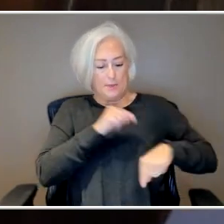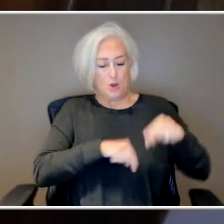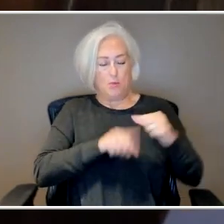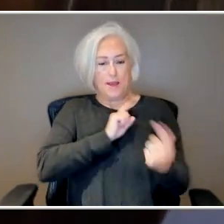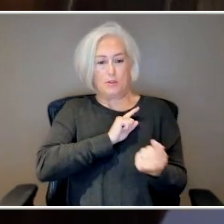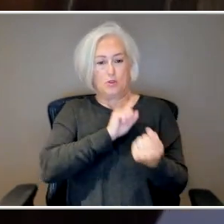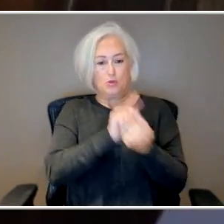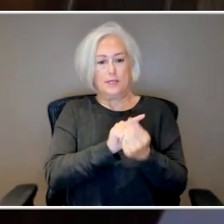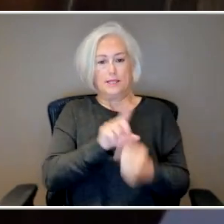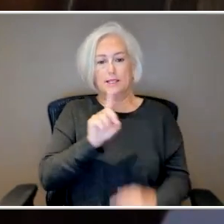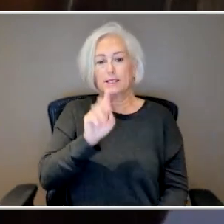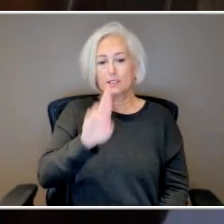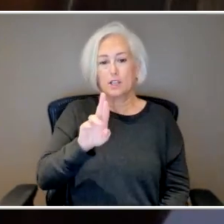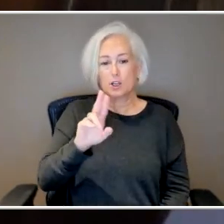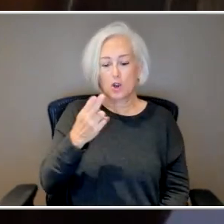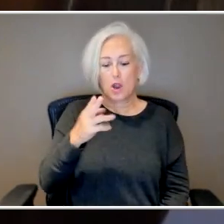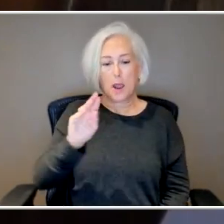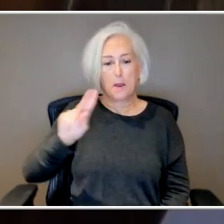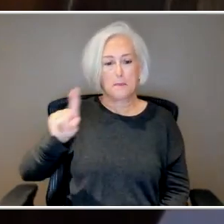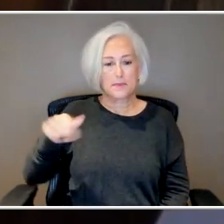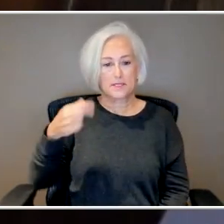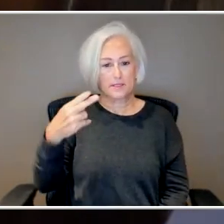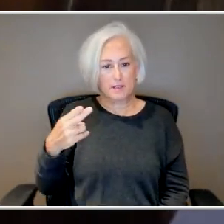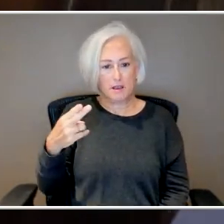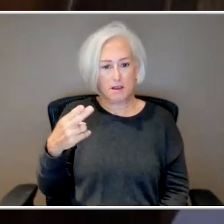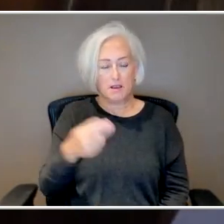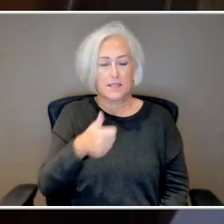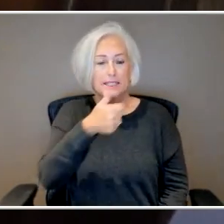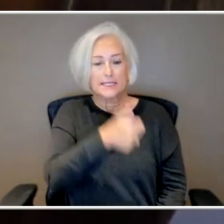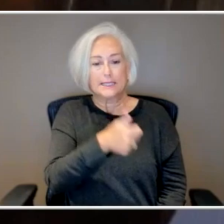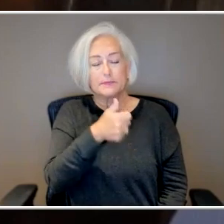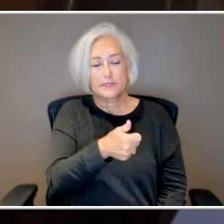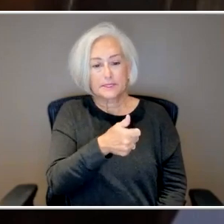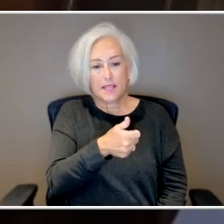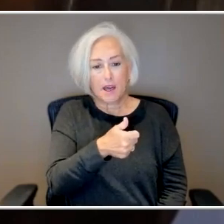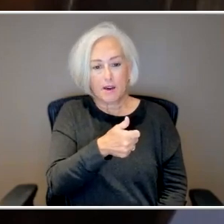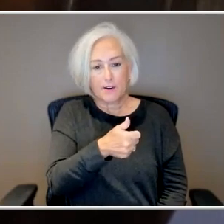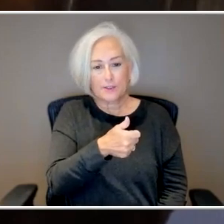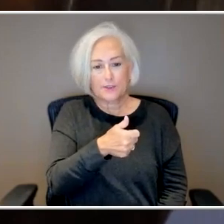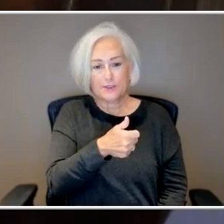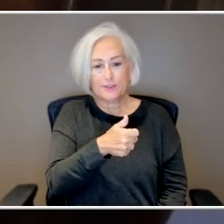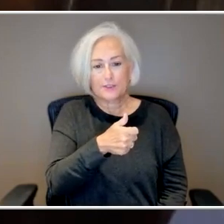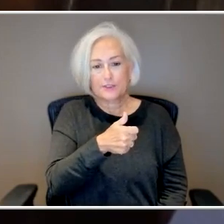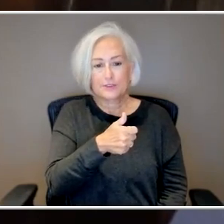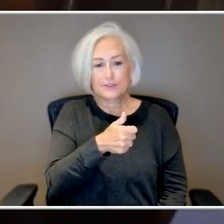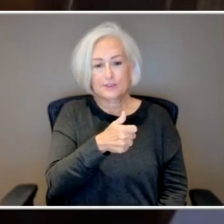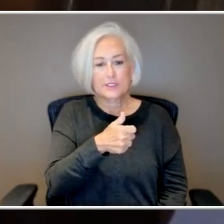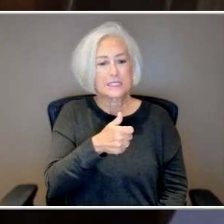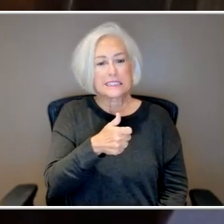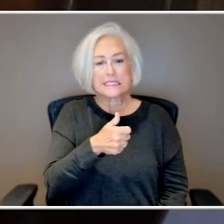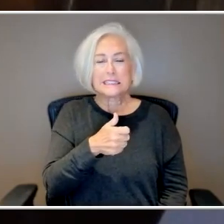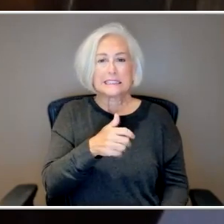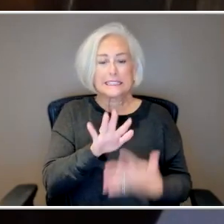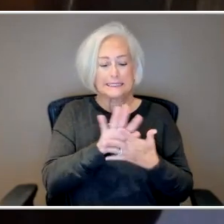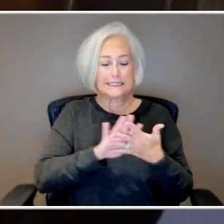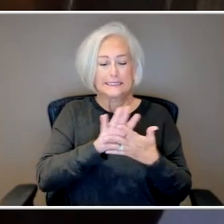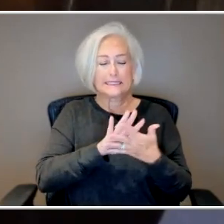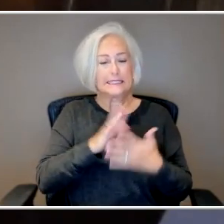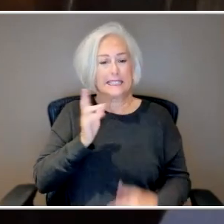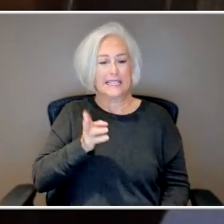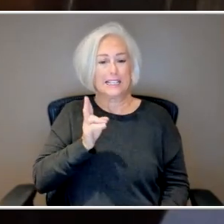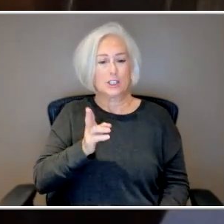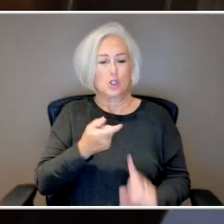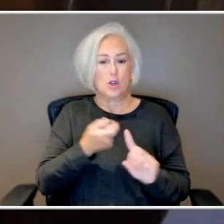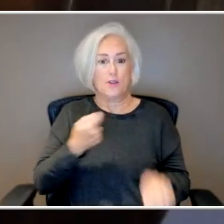Hamda because he had very sketchy history from me,